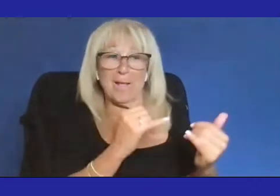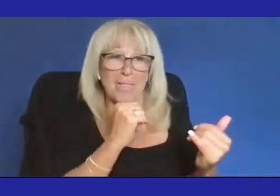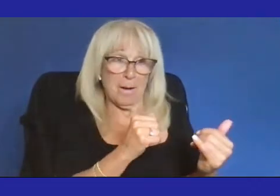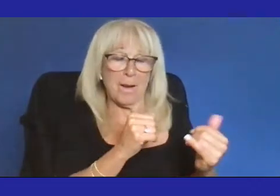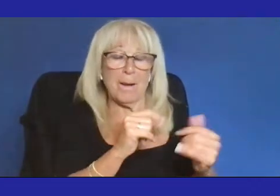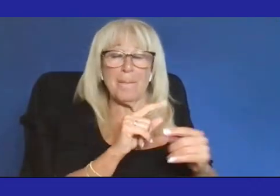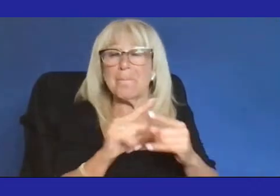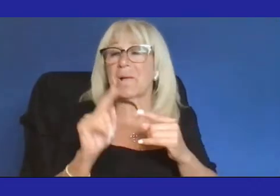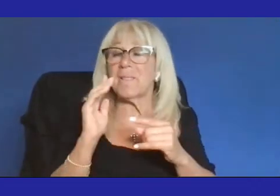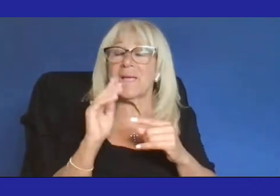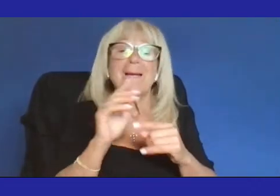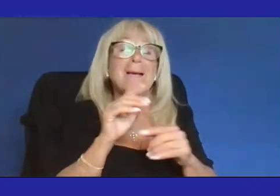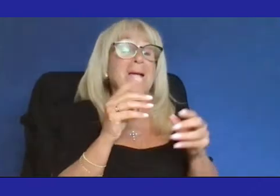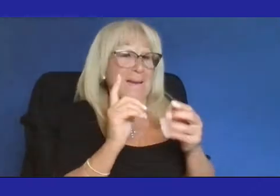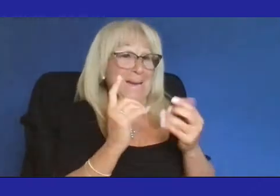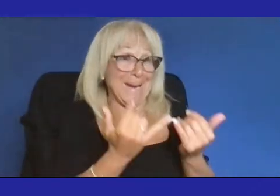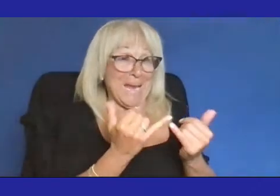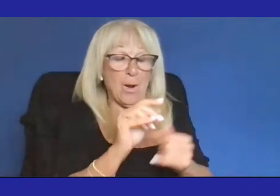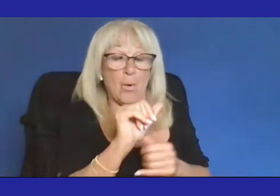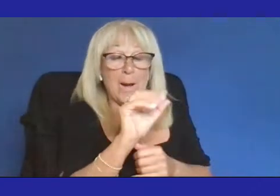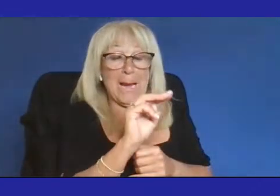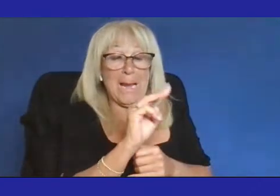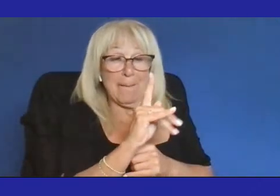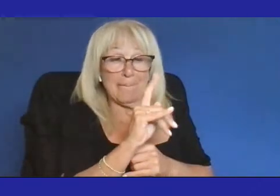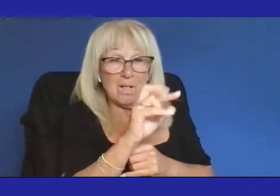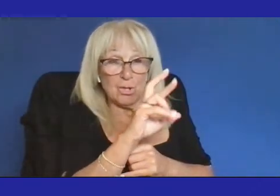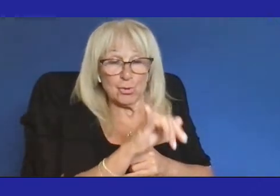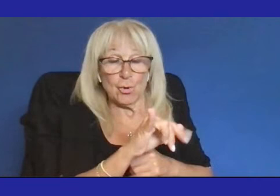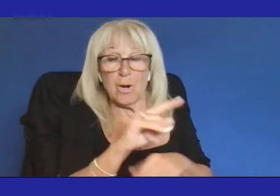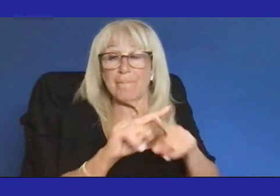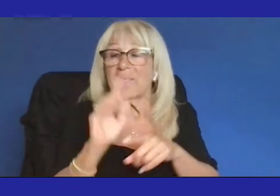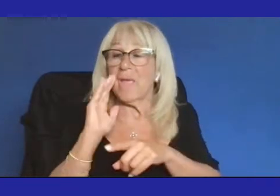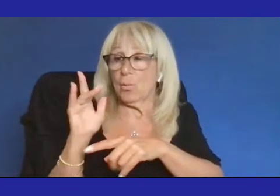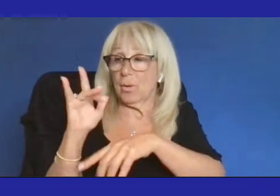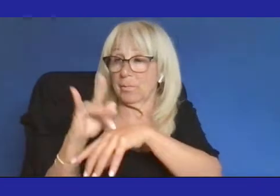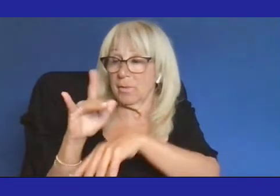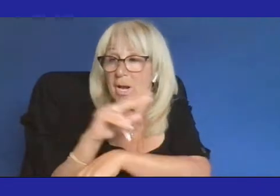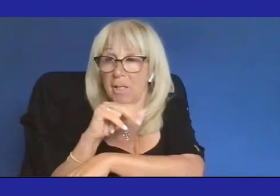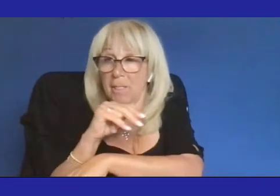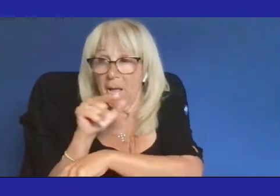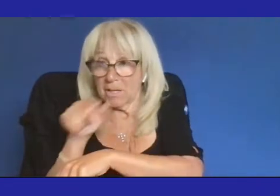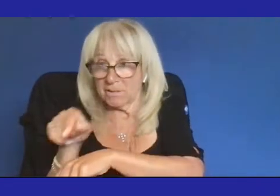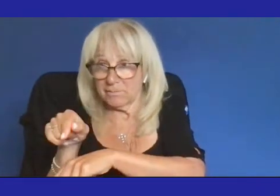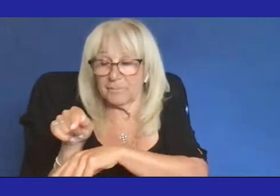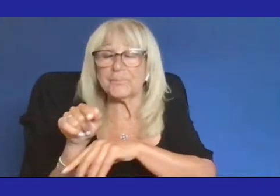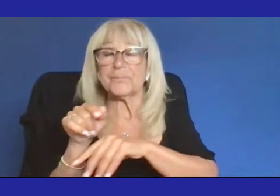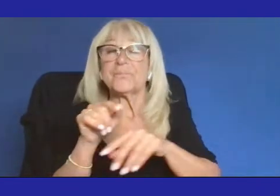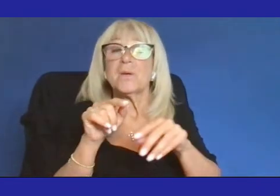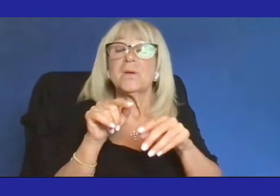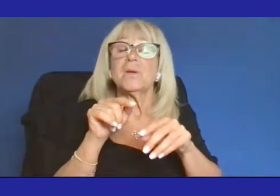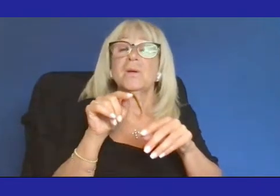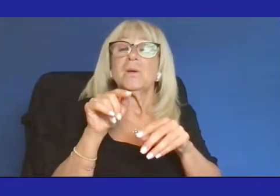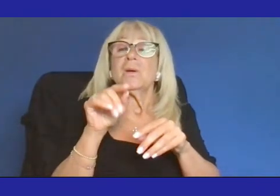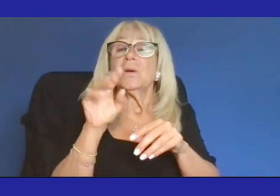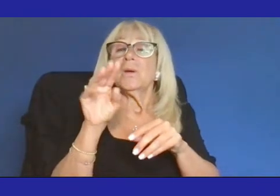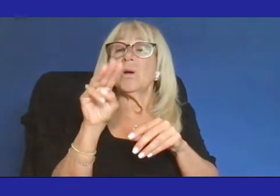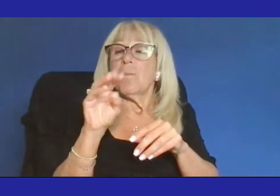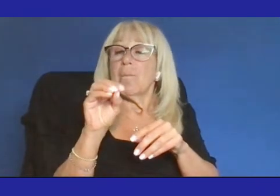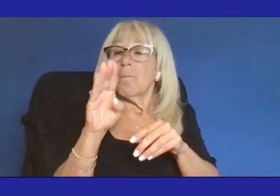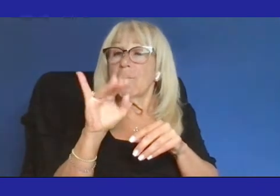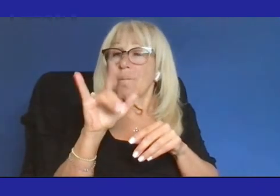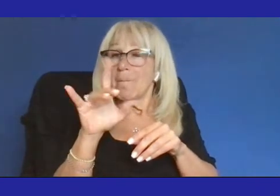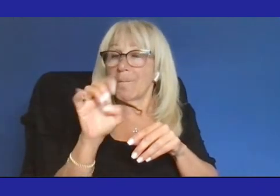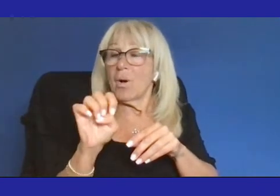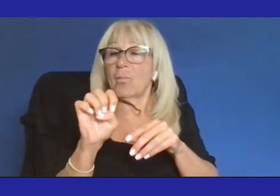an ambulatory surgical center. Mobile vascular physicians provide care in the